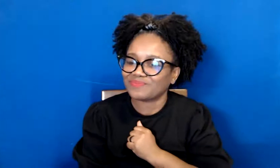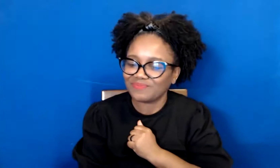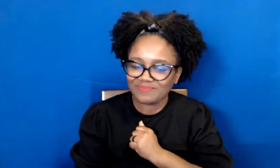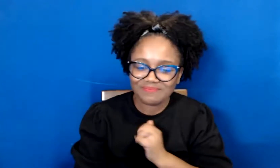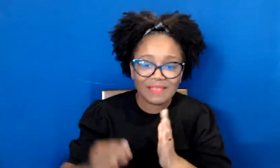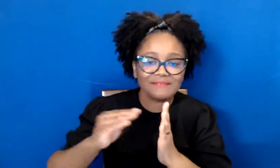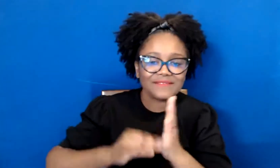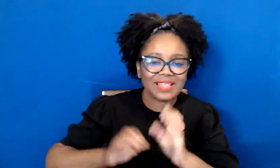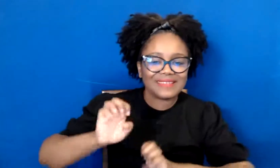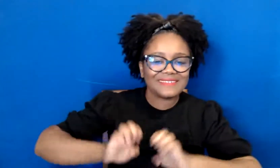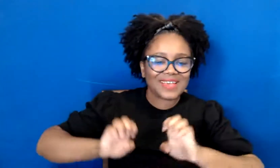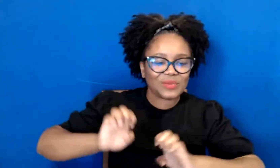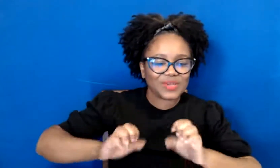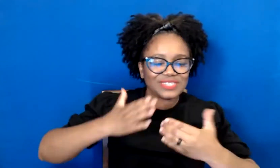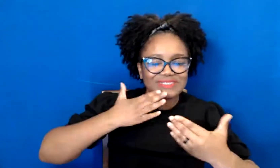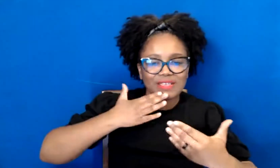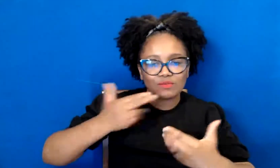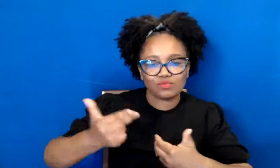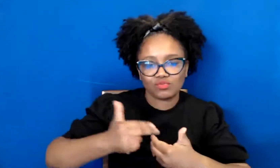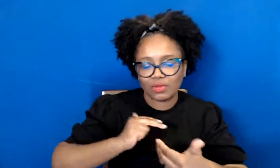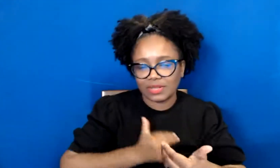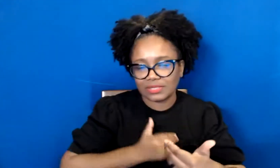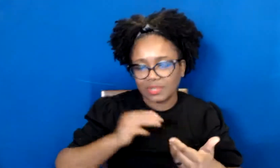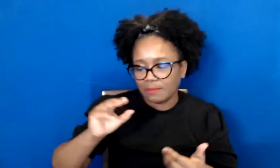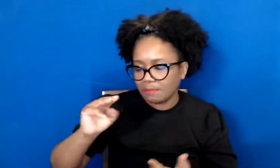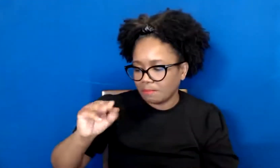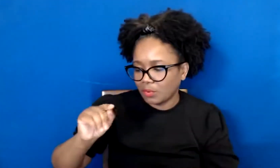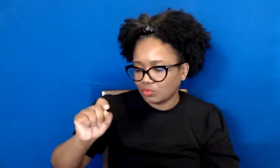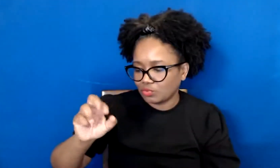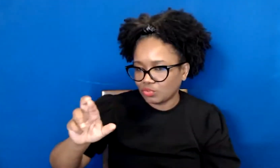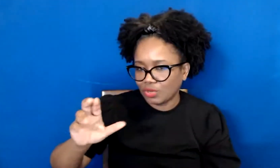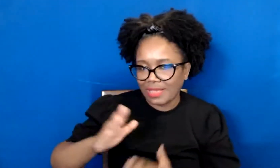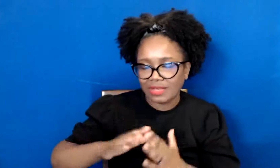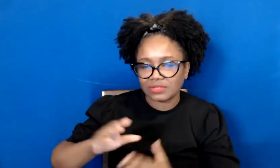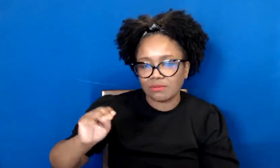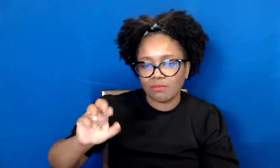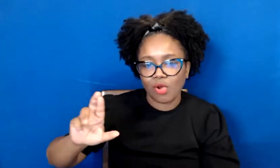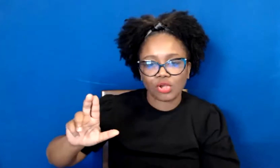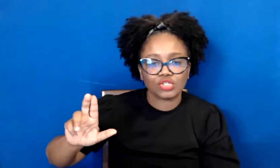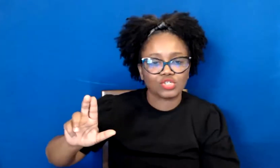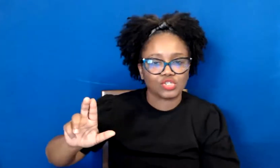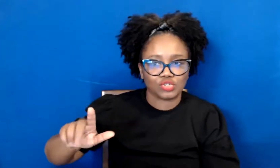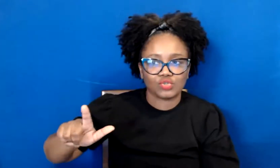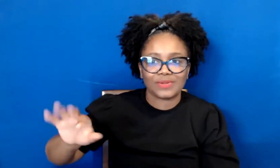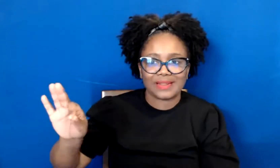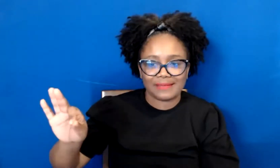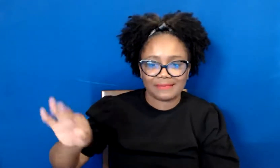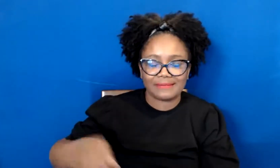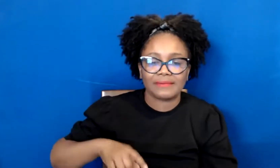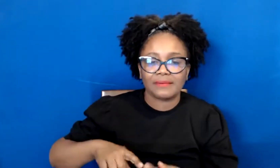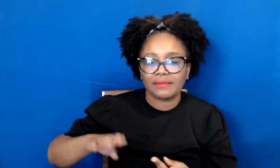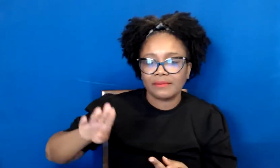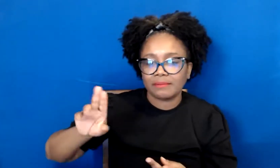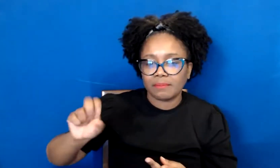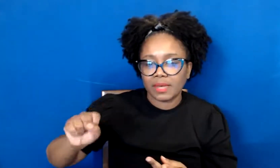those evaluations. Please join us at the Motor House on March 29th, and then at Busboys and Poets on April